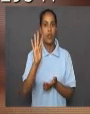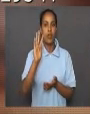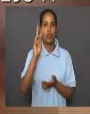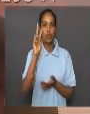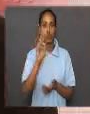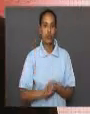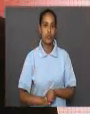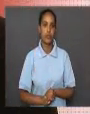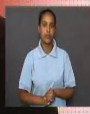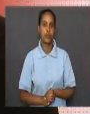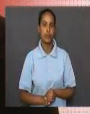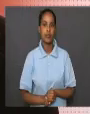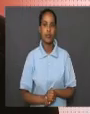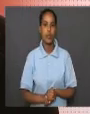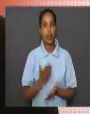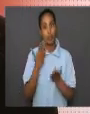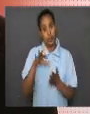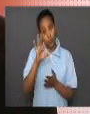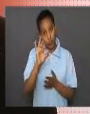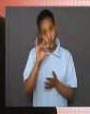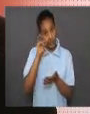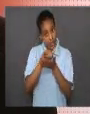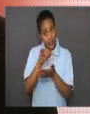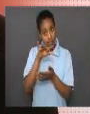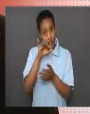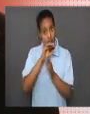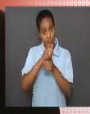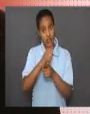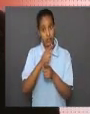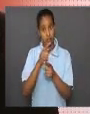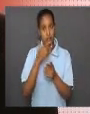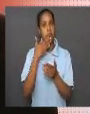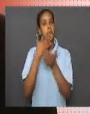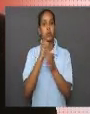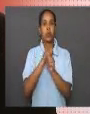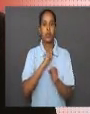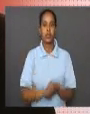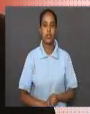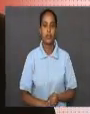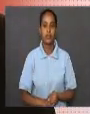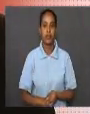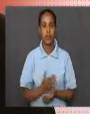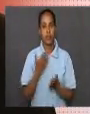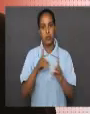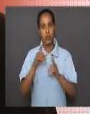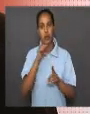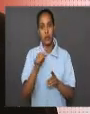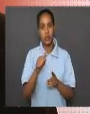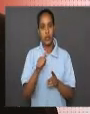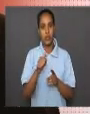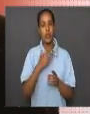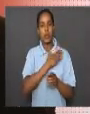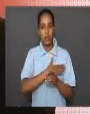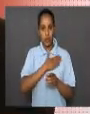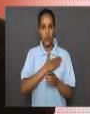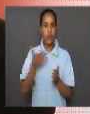0.42. If you got that answer as well, great work. If you did not,